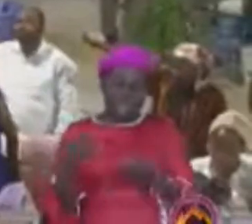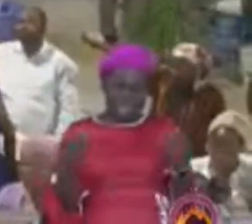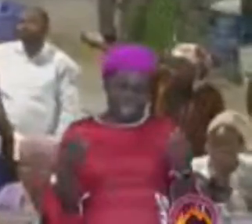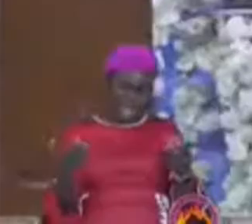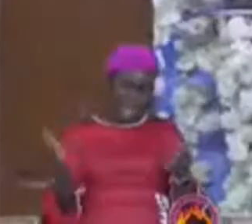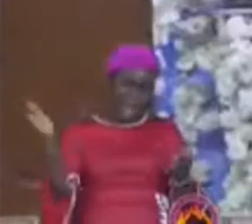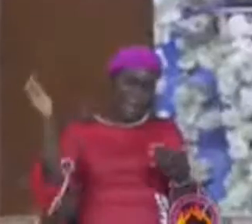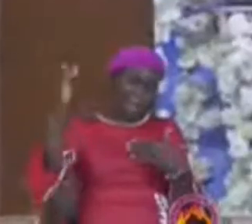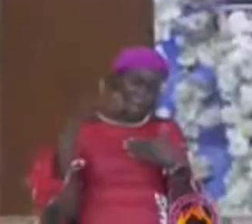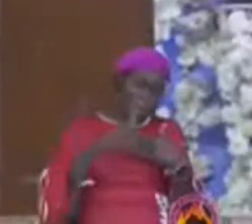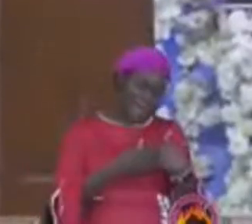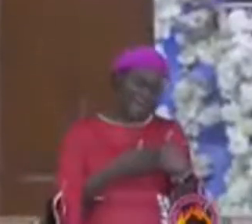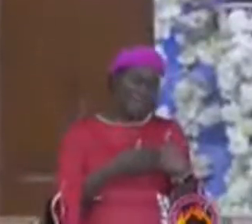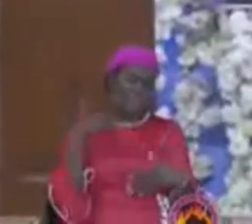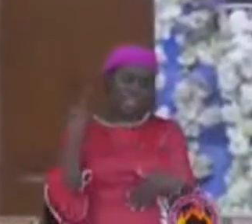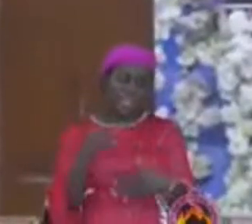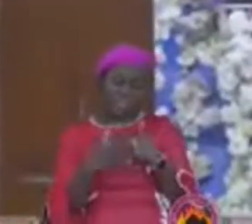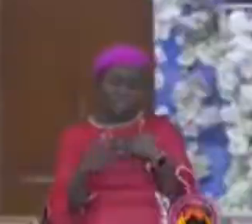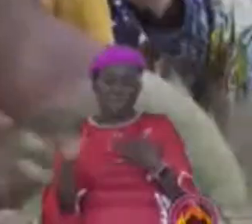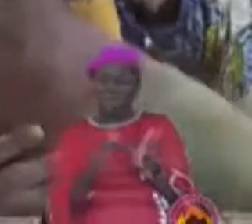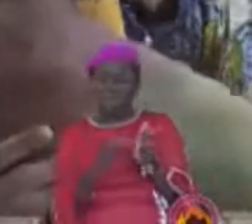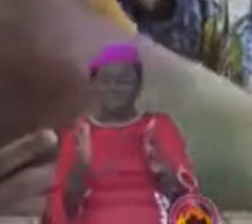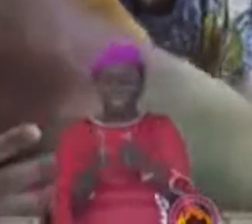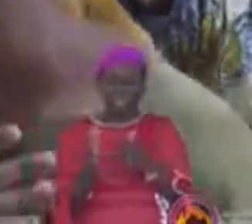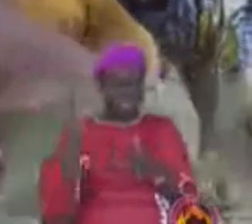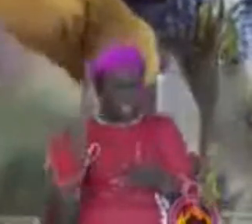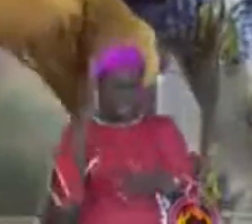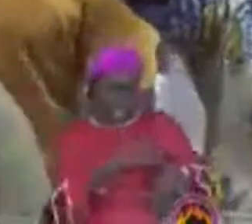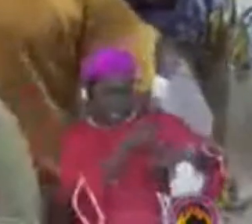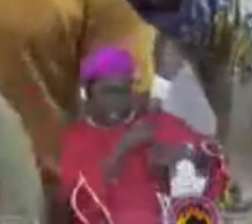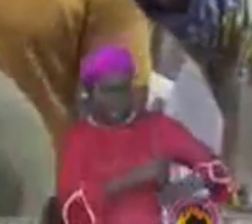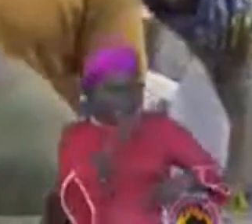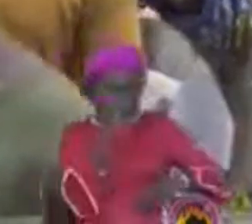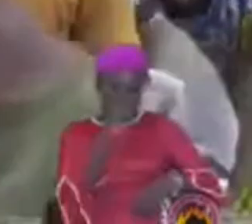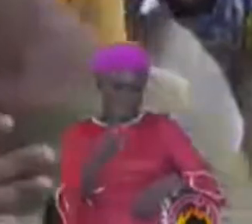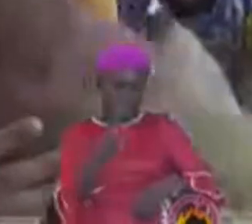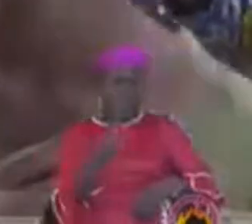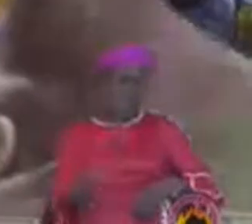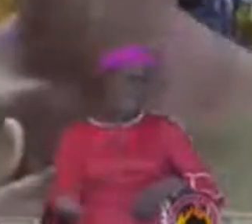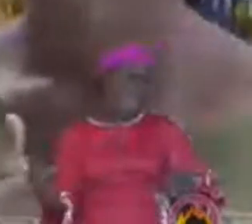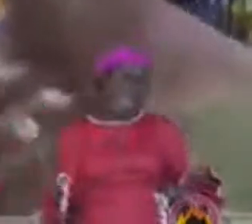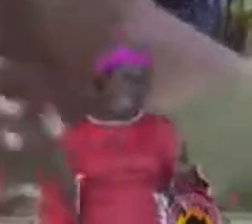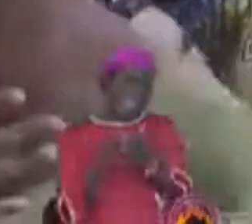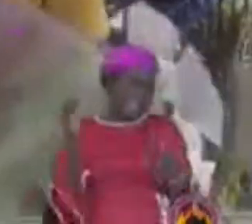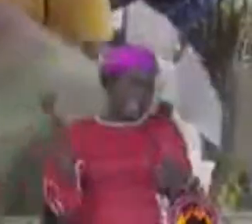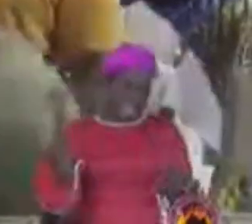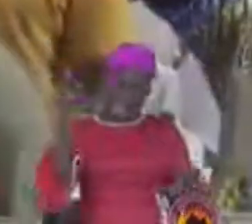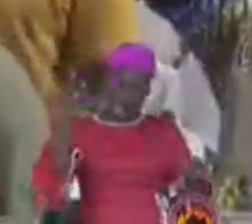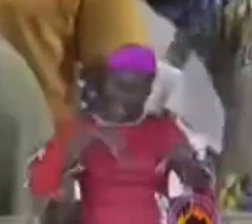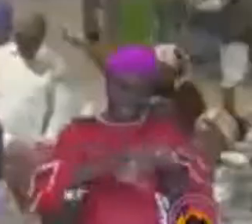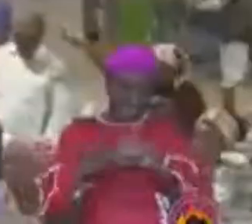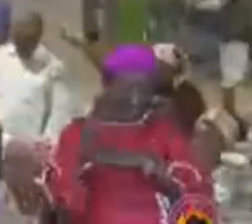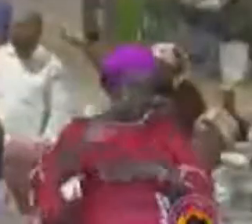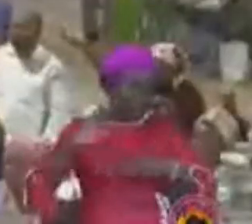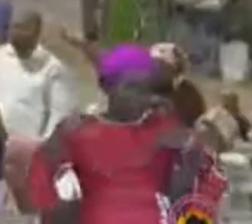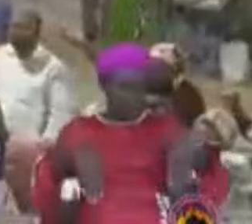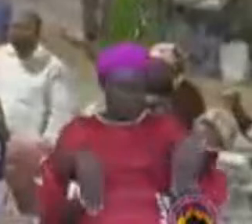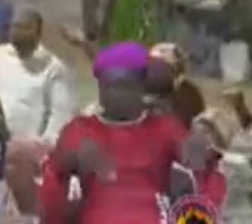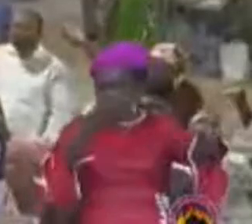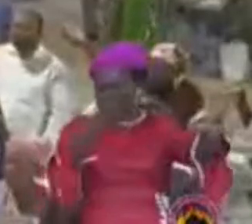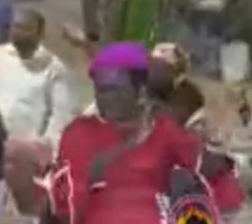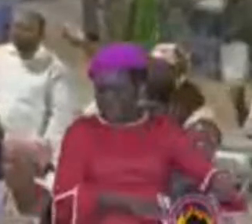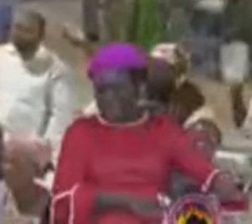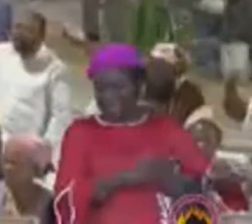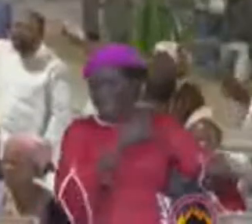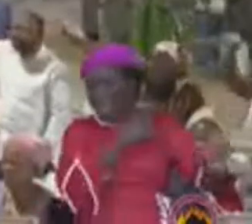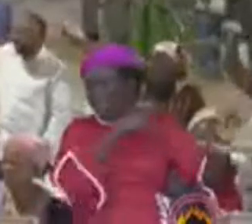the blood of Jesus shall immunize you against any invasion of death, and the Lord will